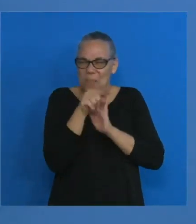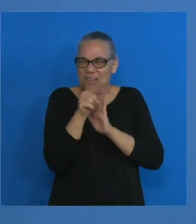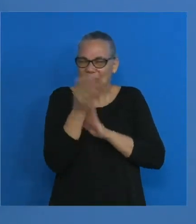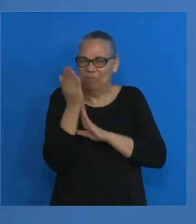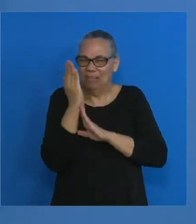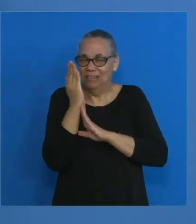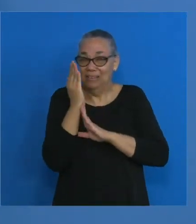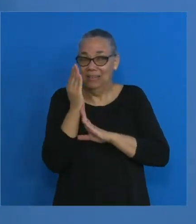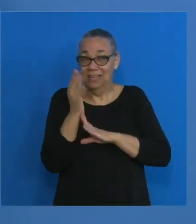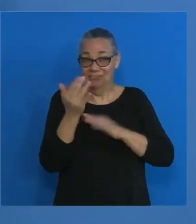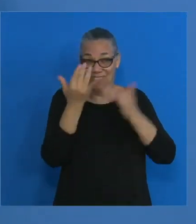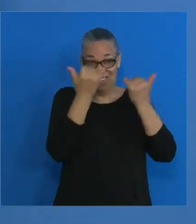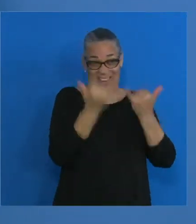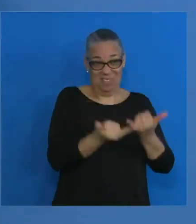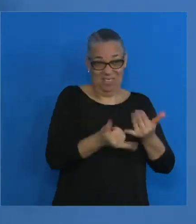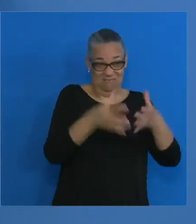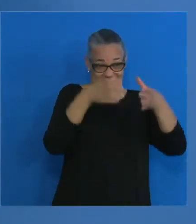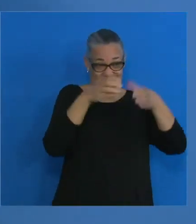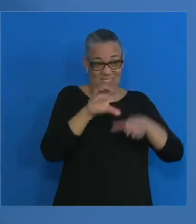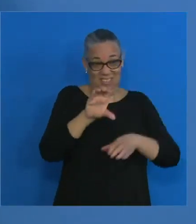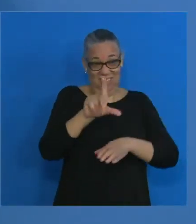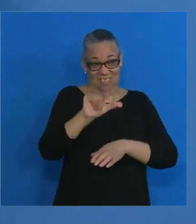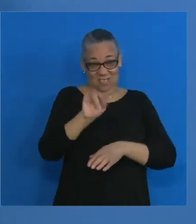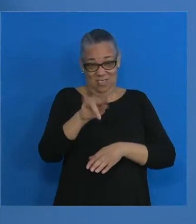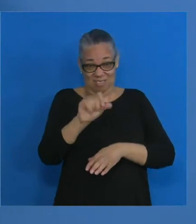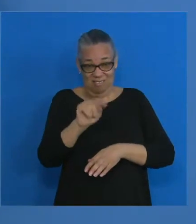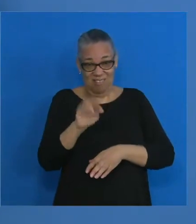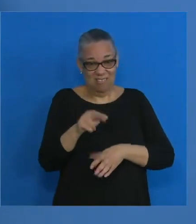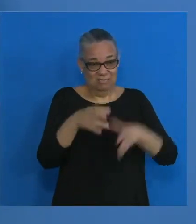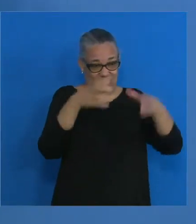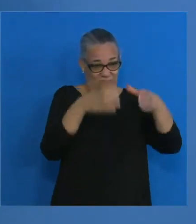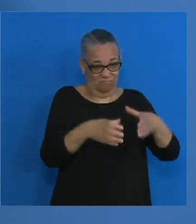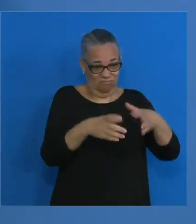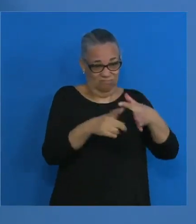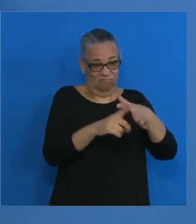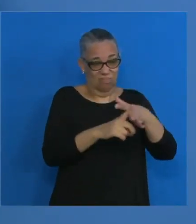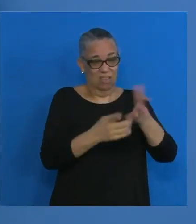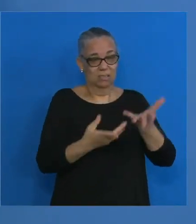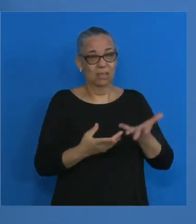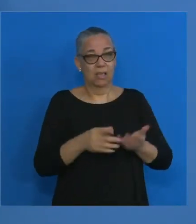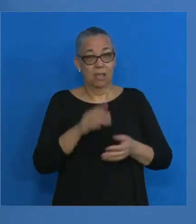in cluster of cases. The WHO classification for